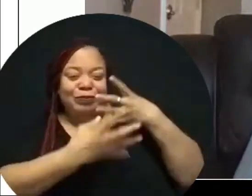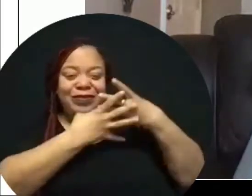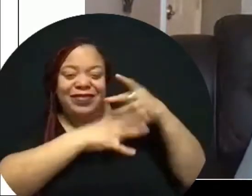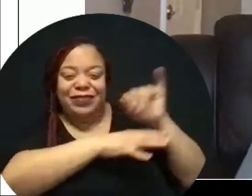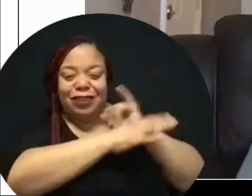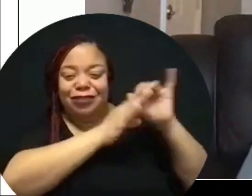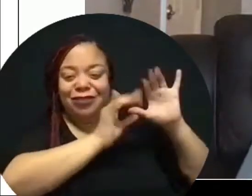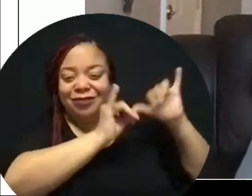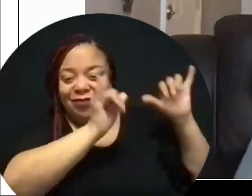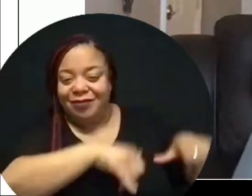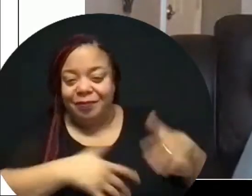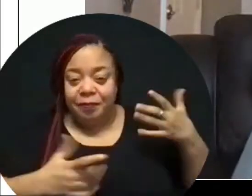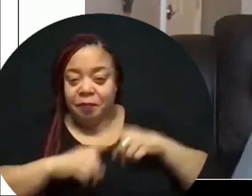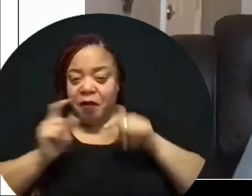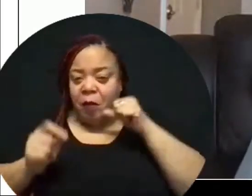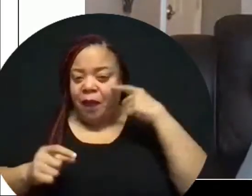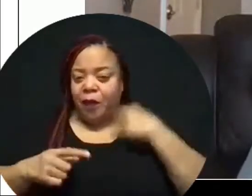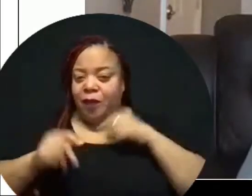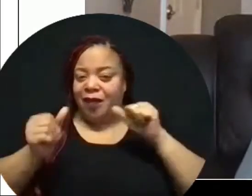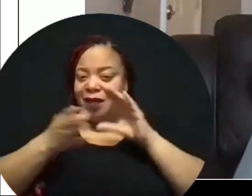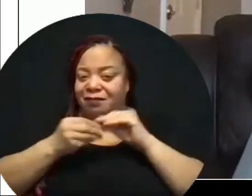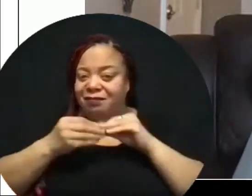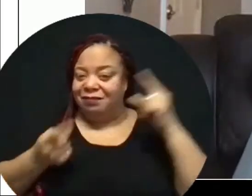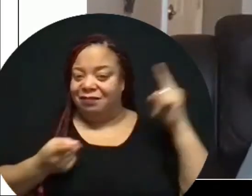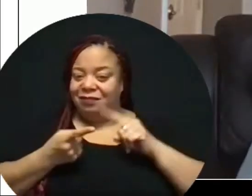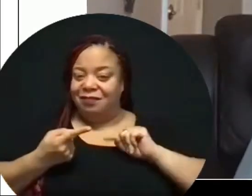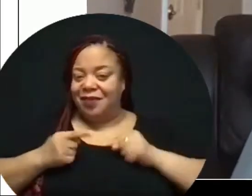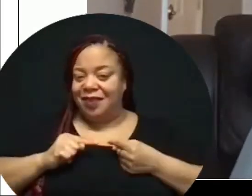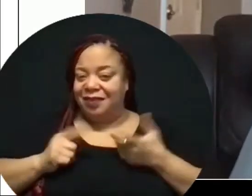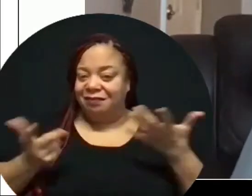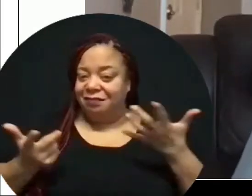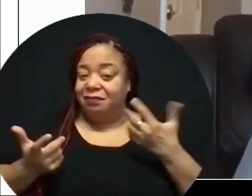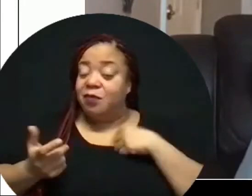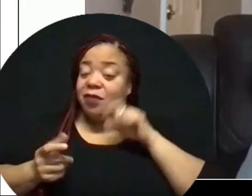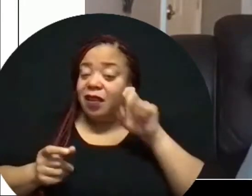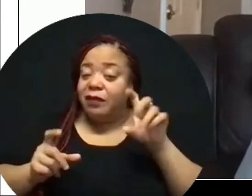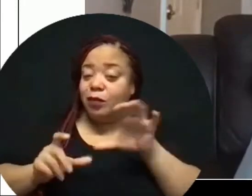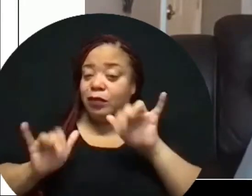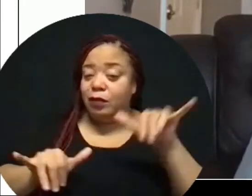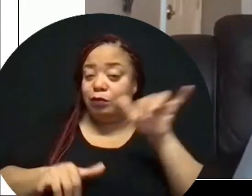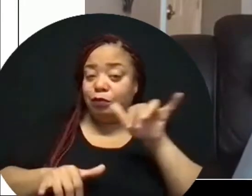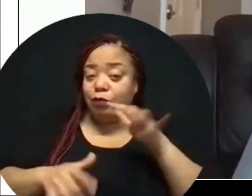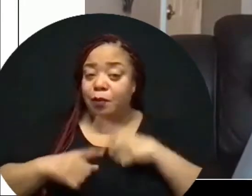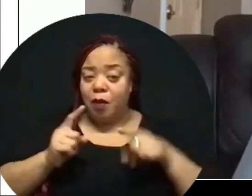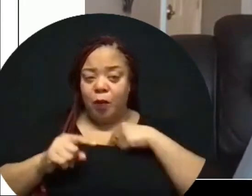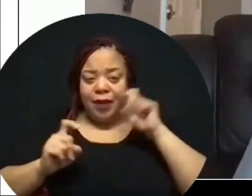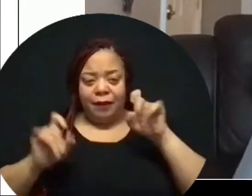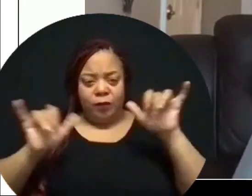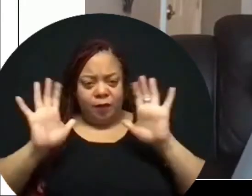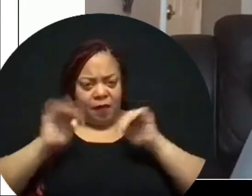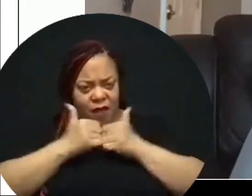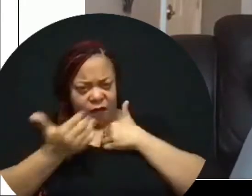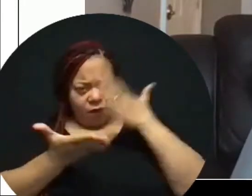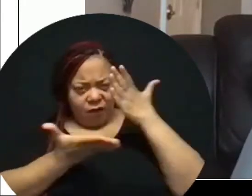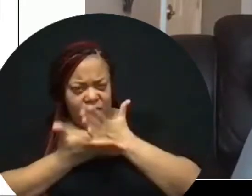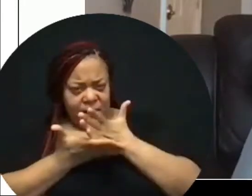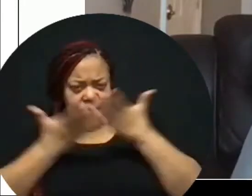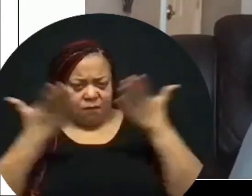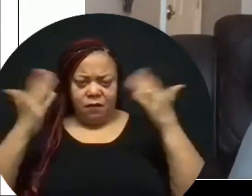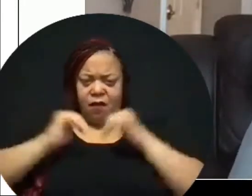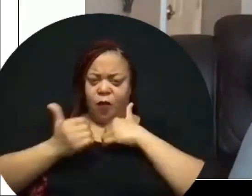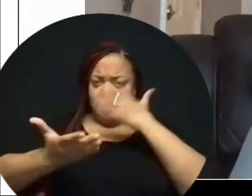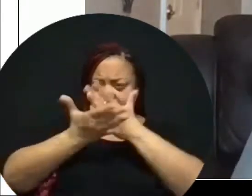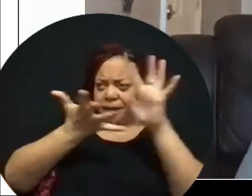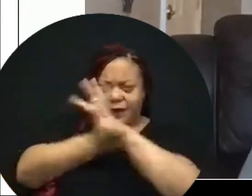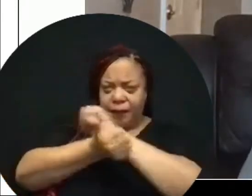It's not just it's not just in theory, but in action. And I think what it can look like, well,